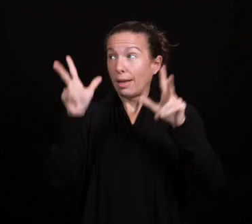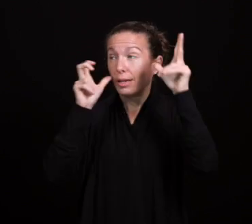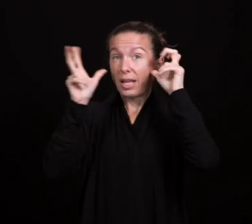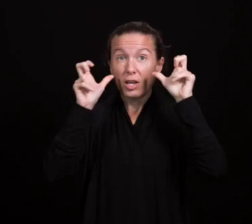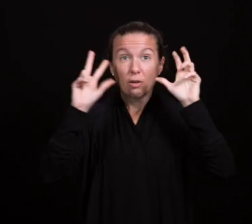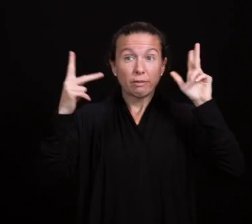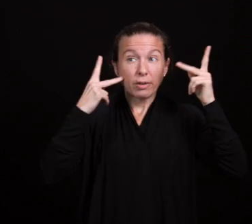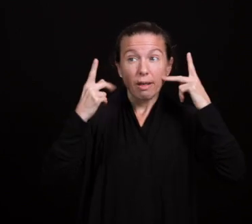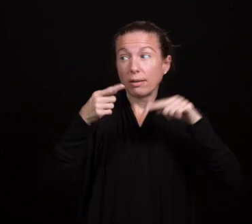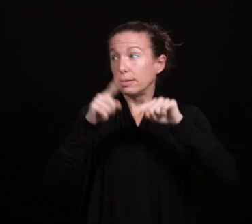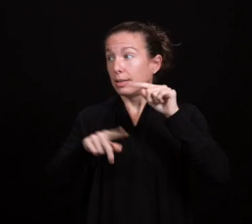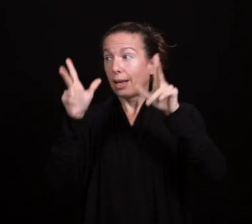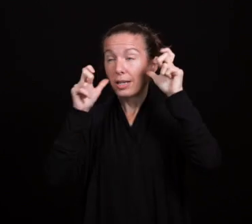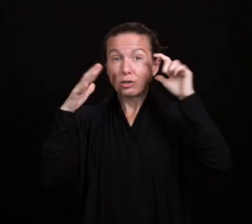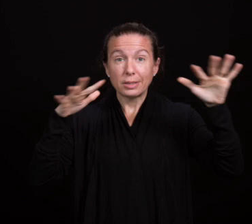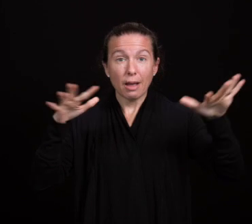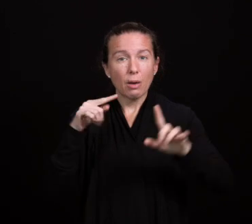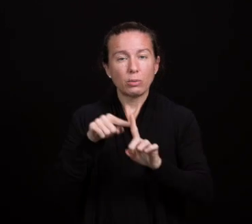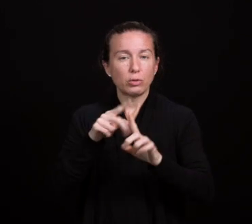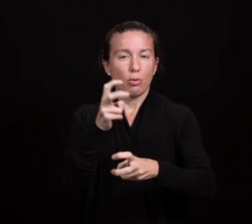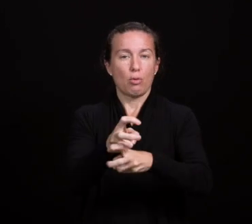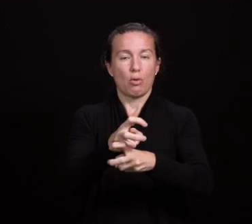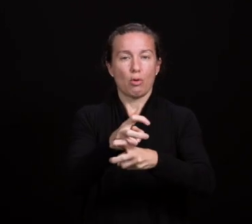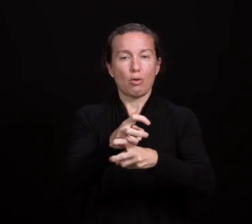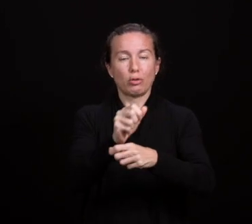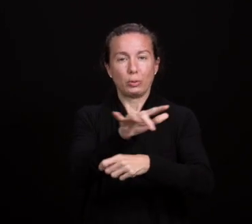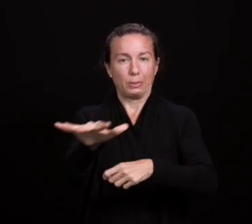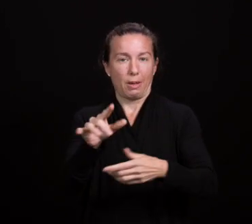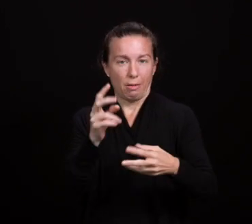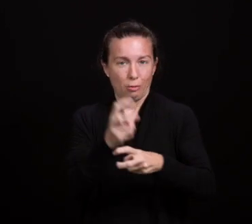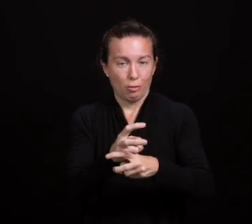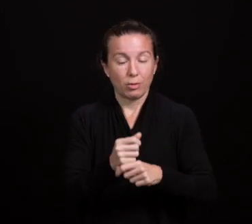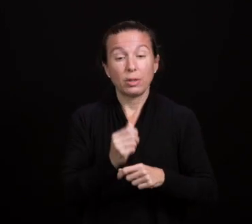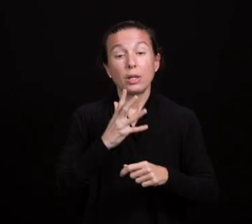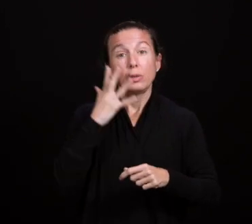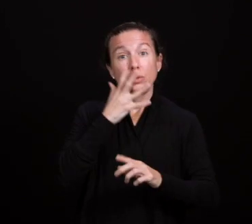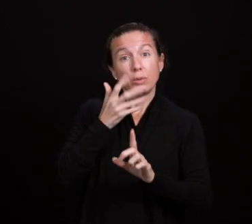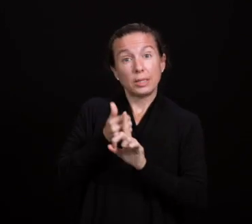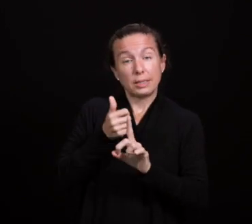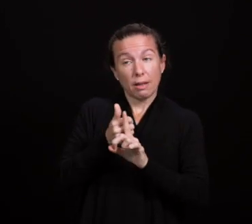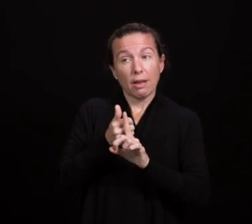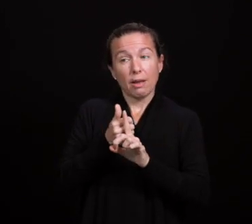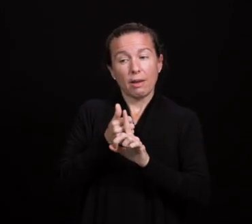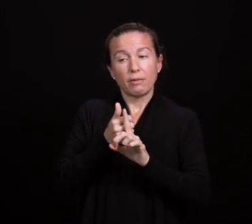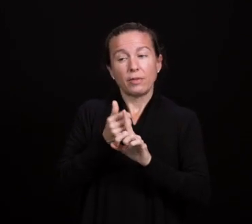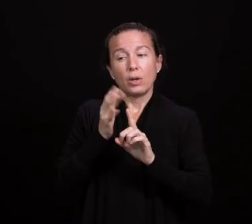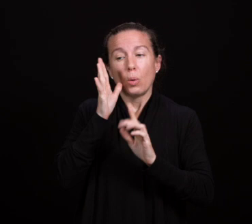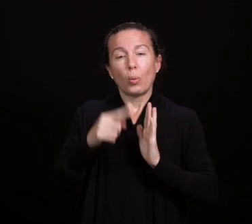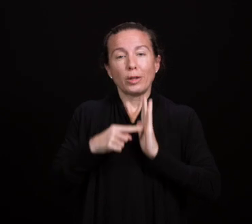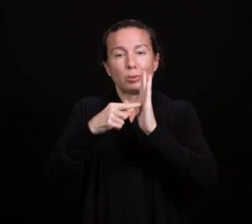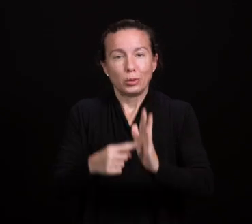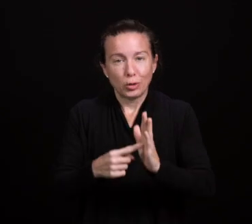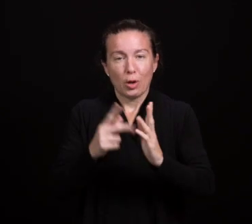the sounds. Cued speech is a different way to sign out